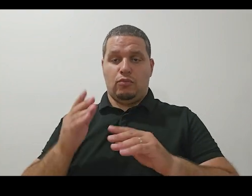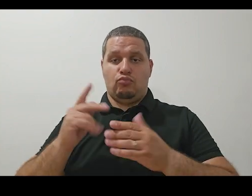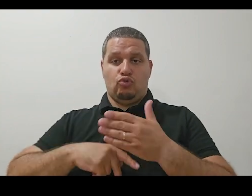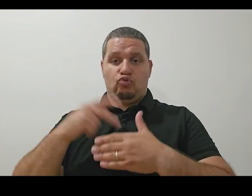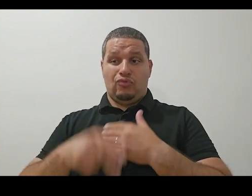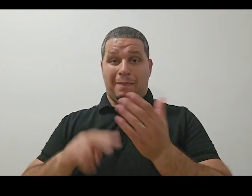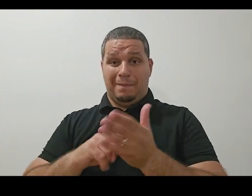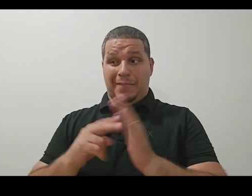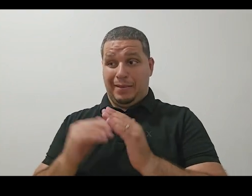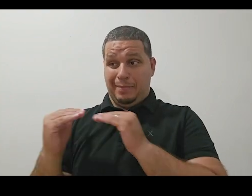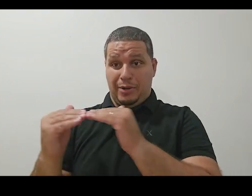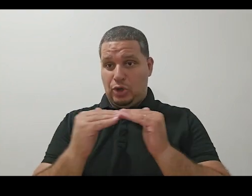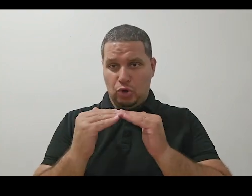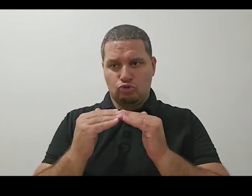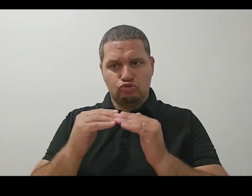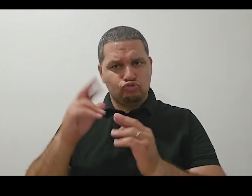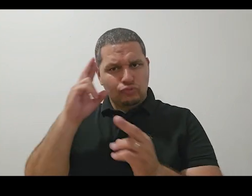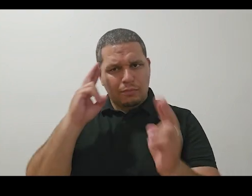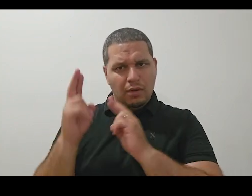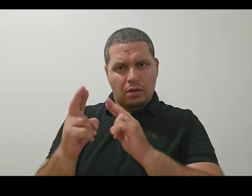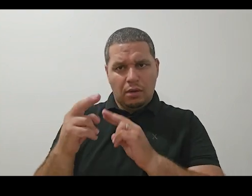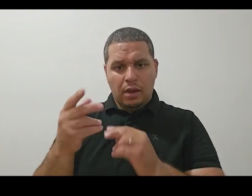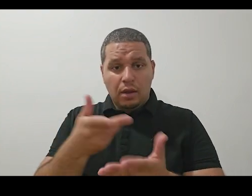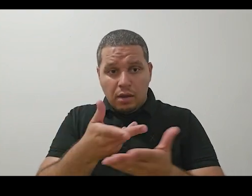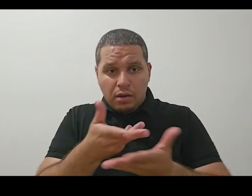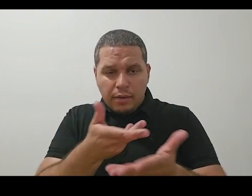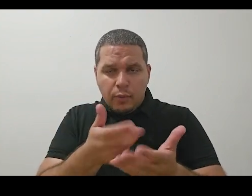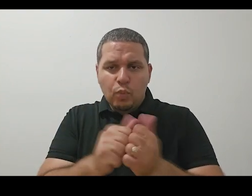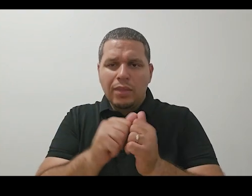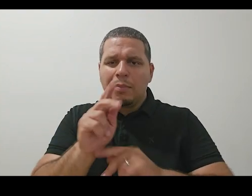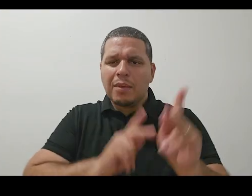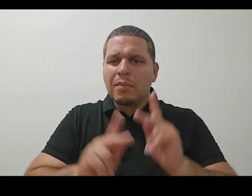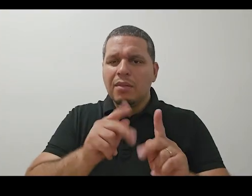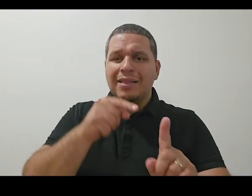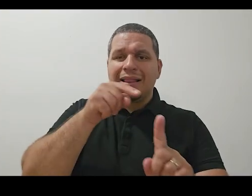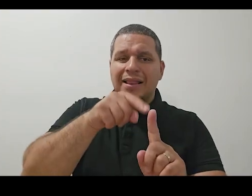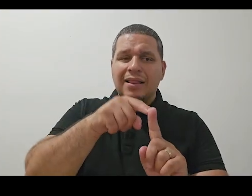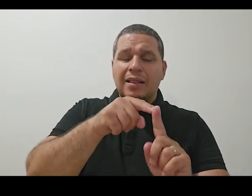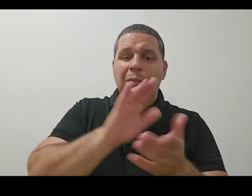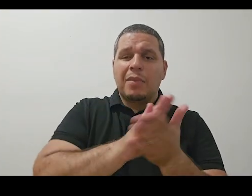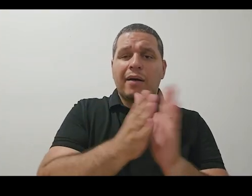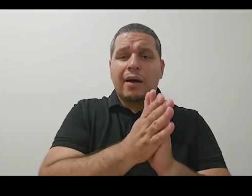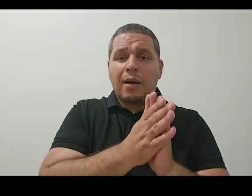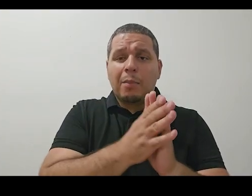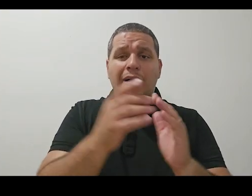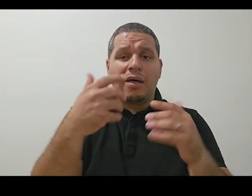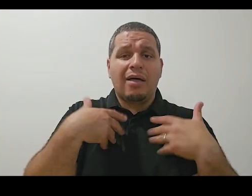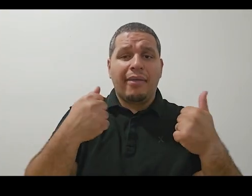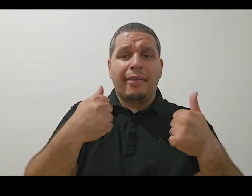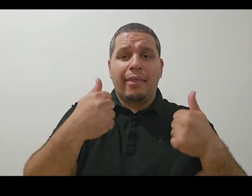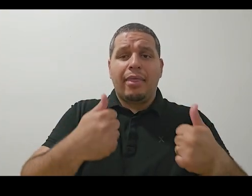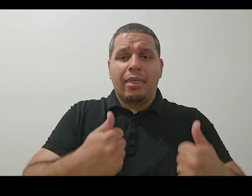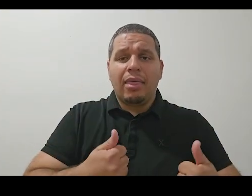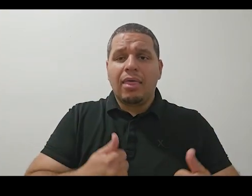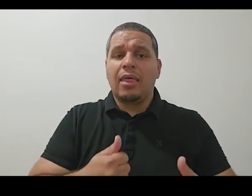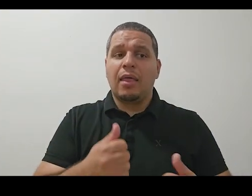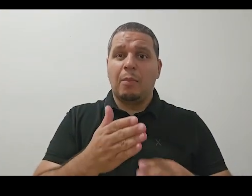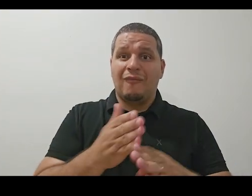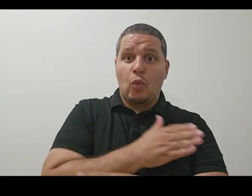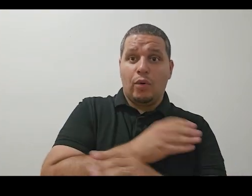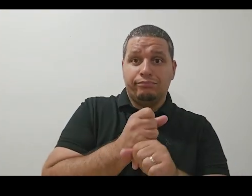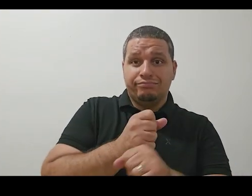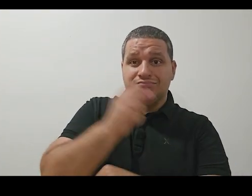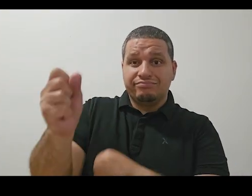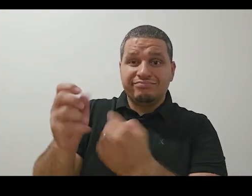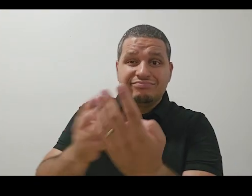peers respectfully engage with people who are well, who are becoming unwell or in crisis to divert them from incarceration or like